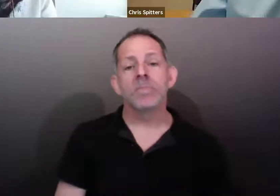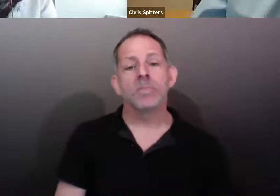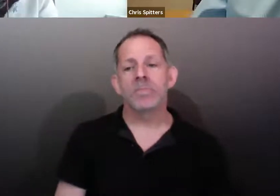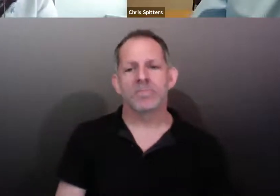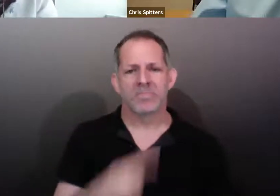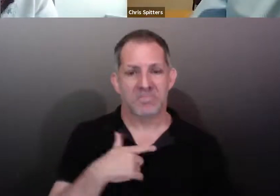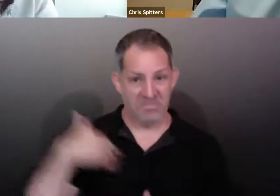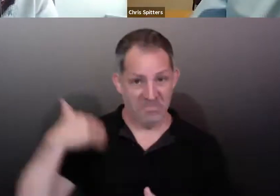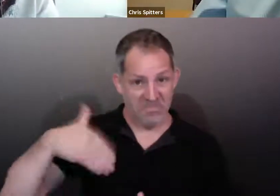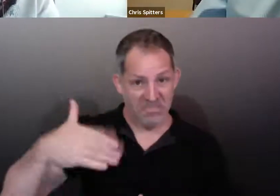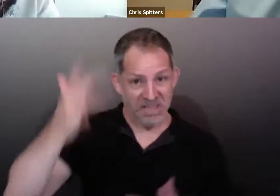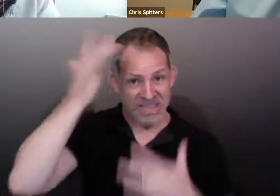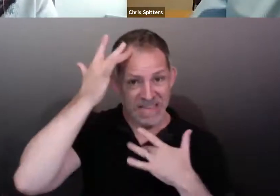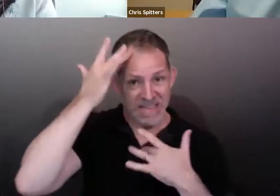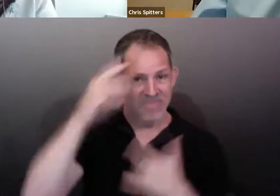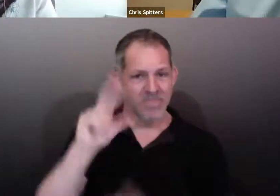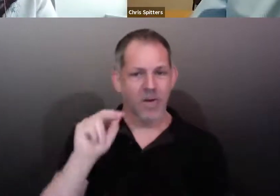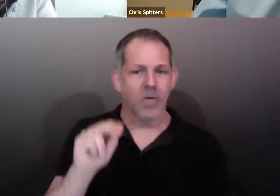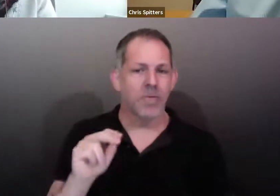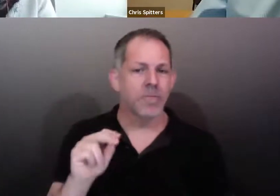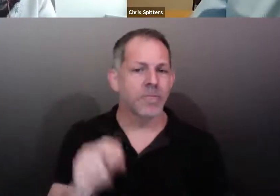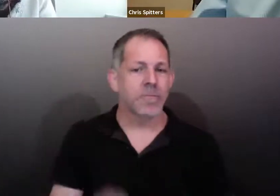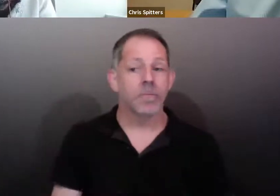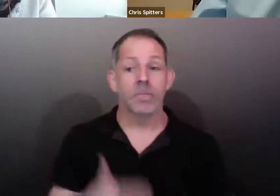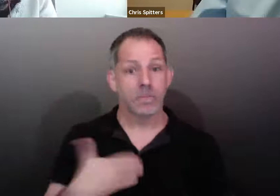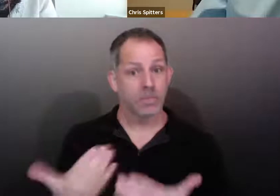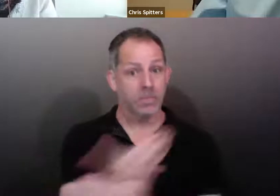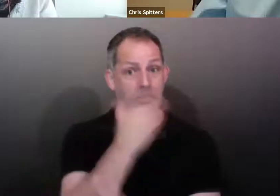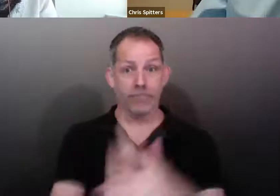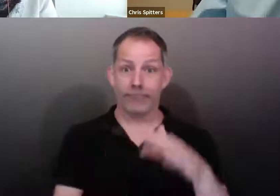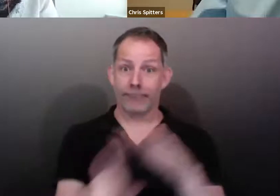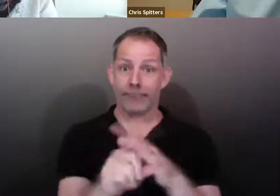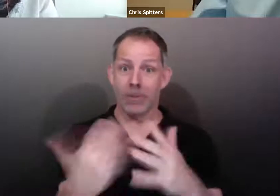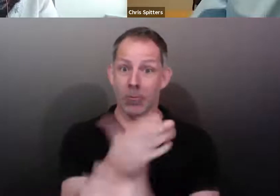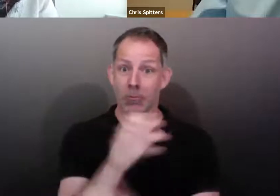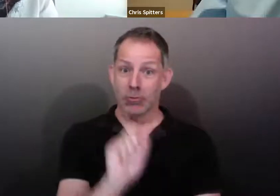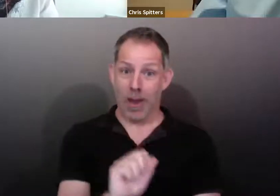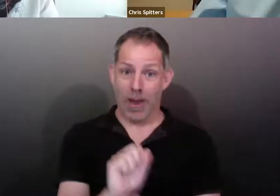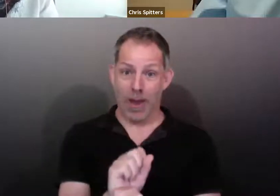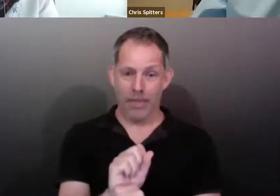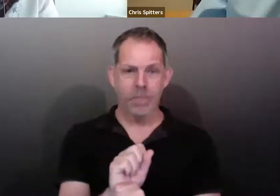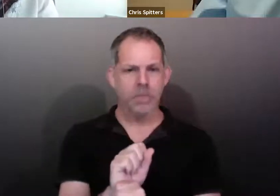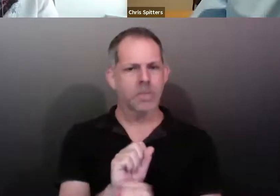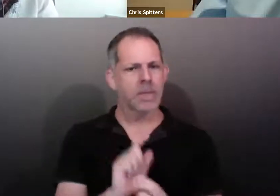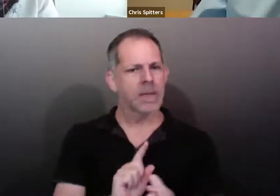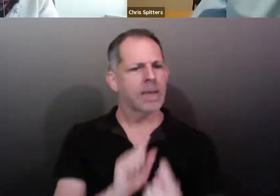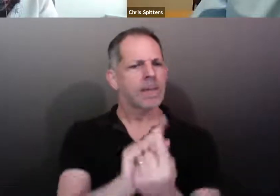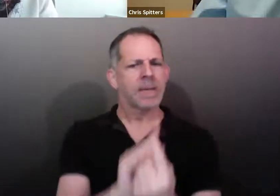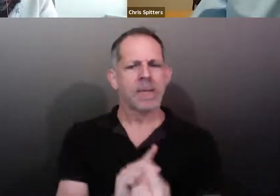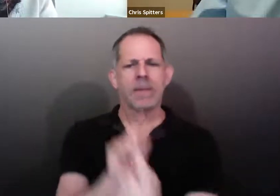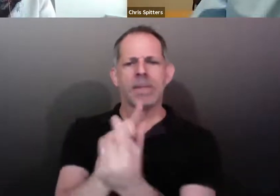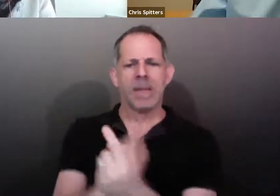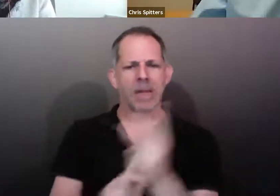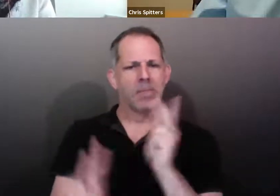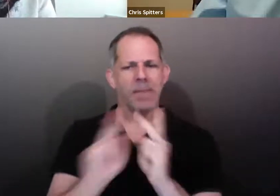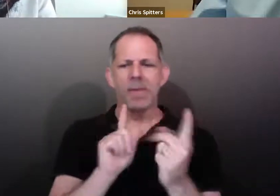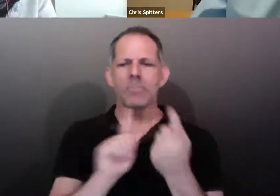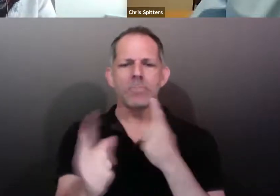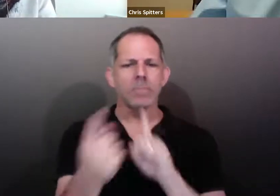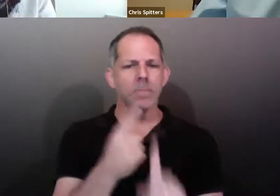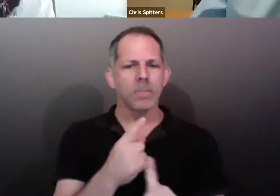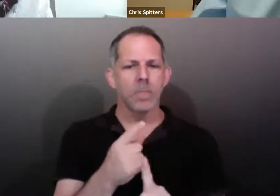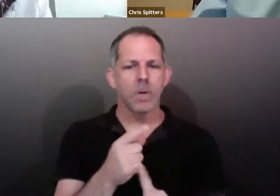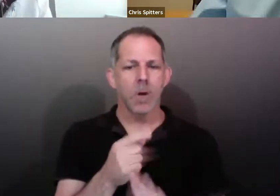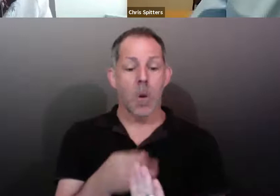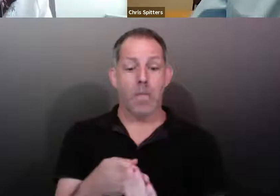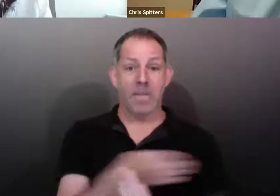beginning to meet people in person, and this was before we had universal masking in place, I was in